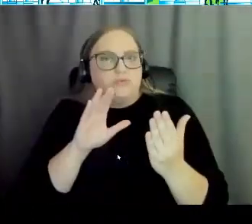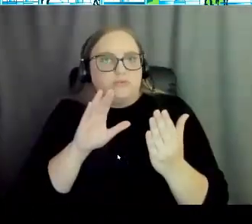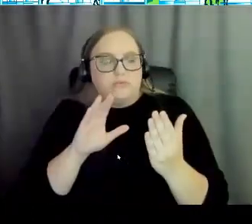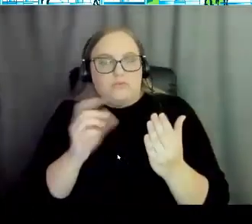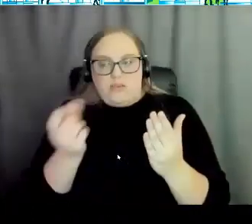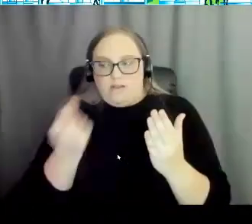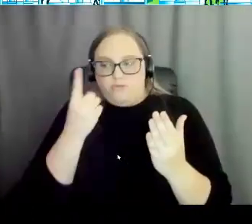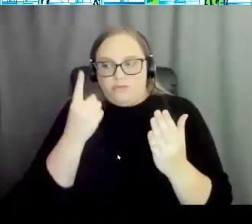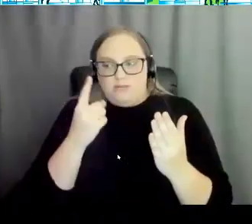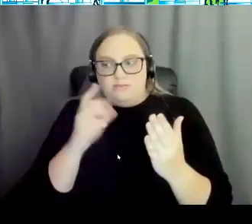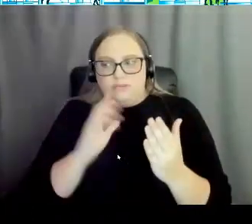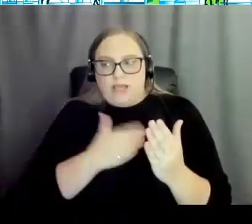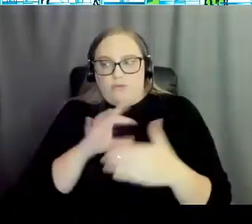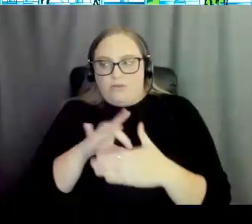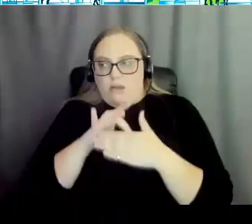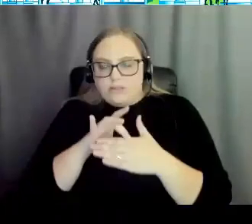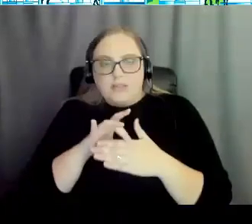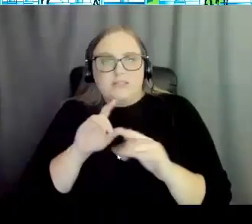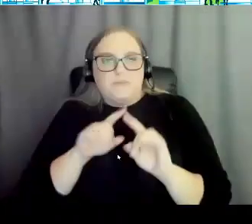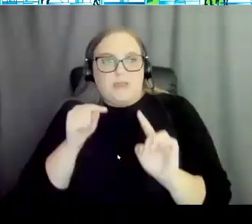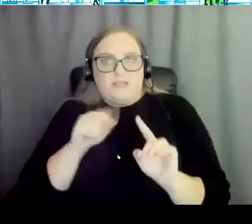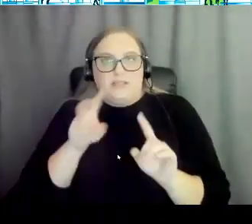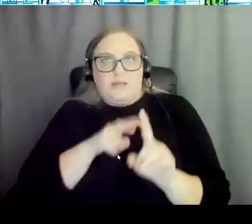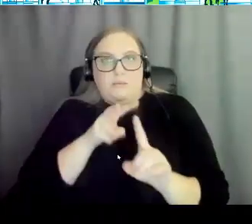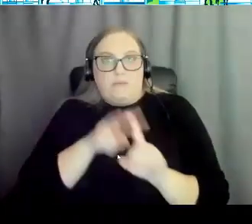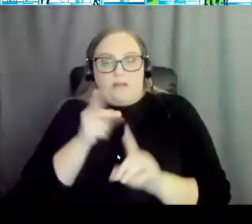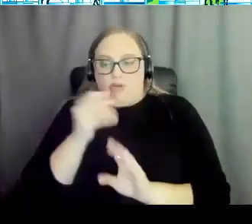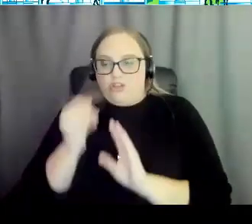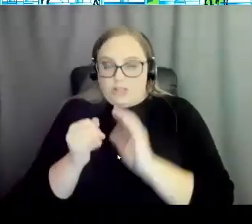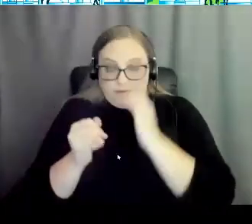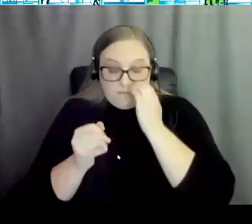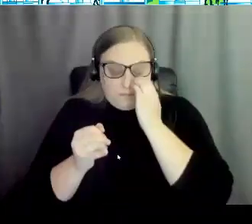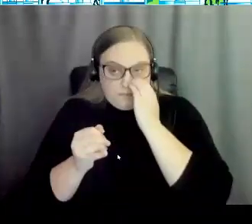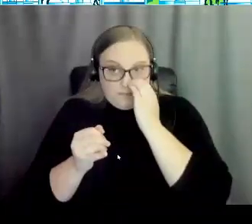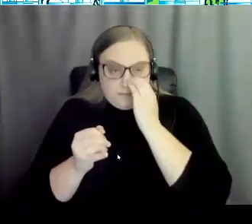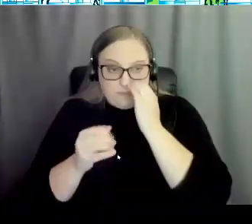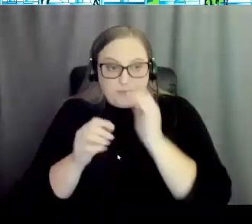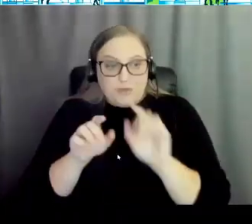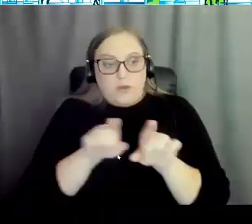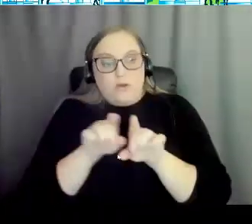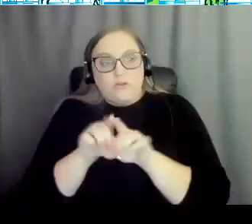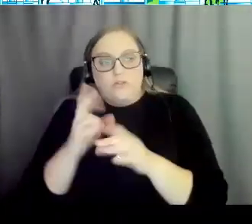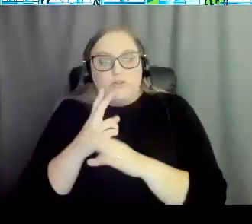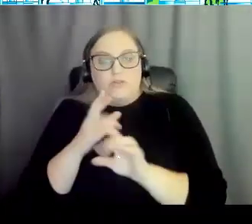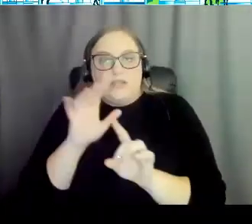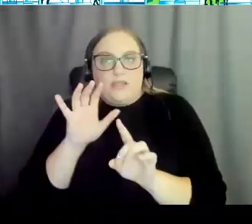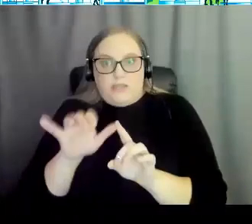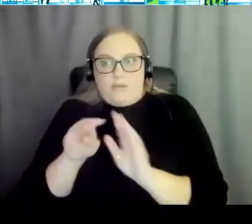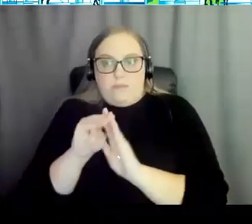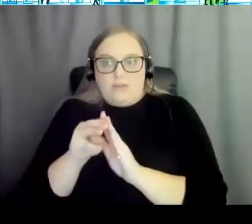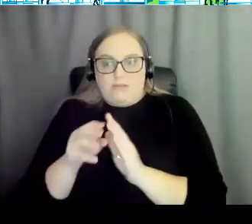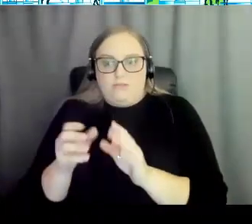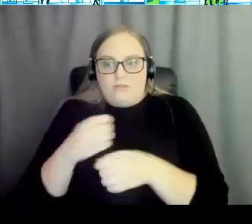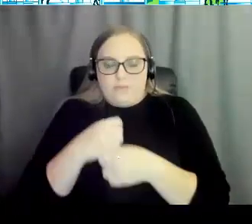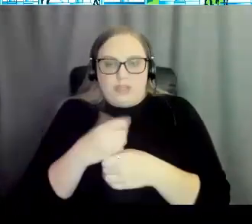working in. But because this is an applied project, we're also using those methods to create new contexts, right? So